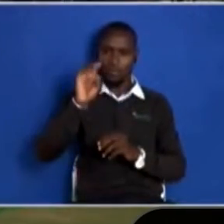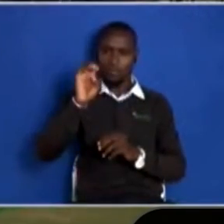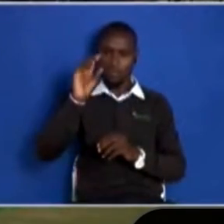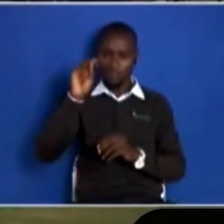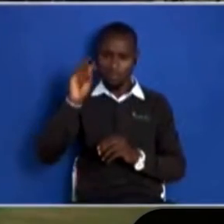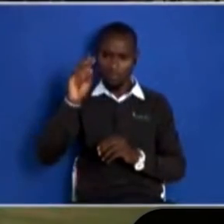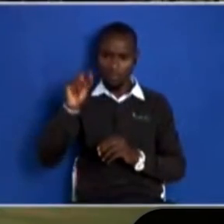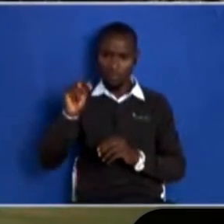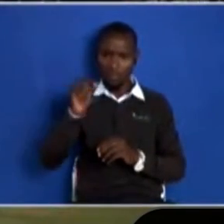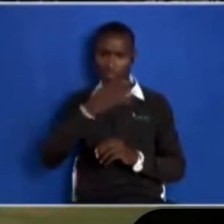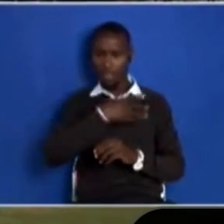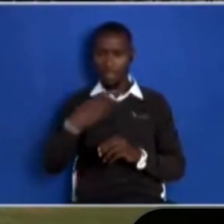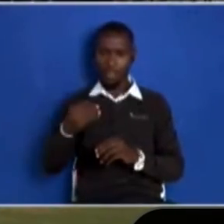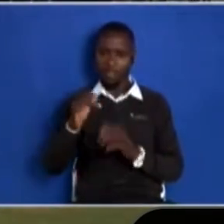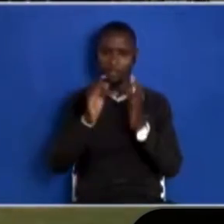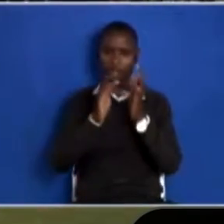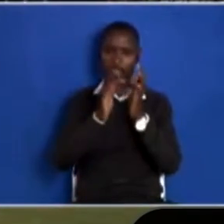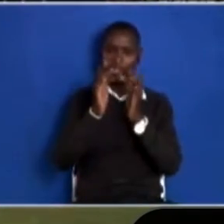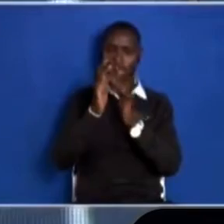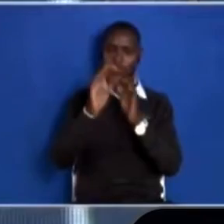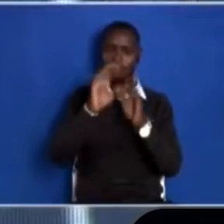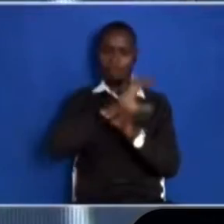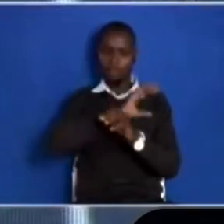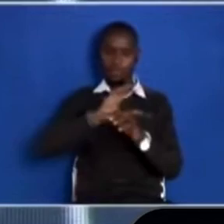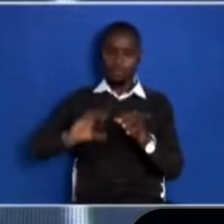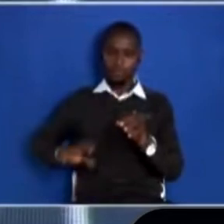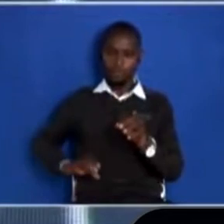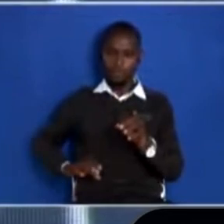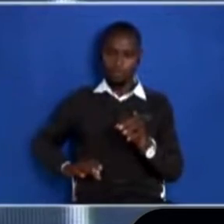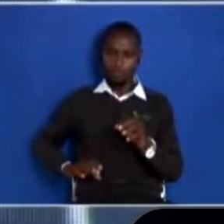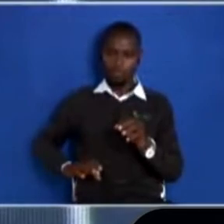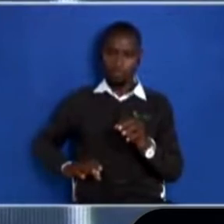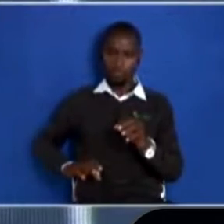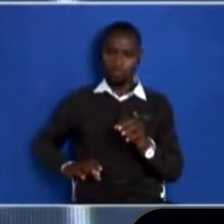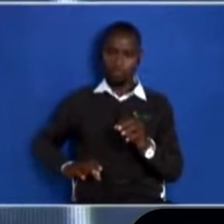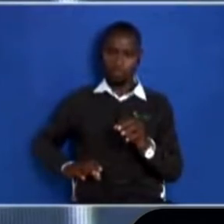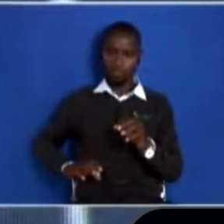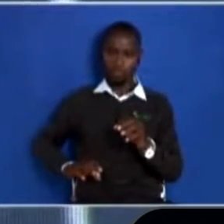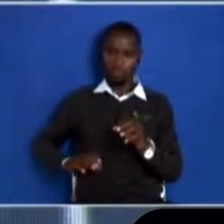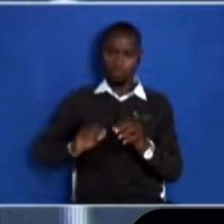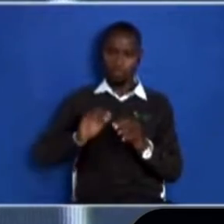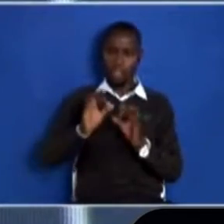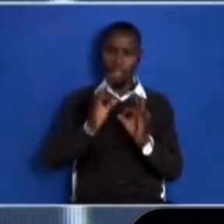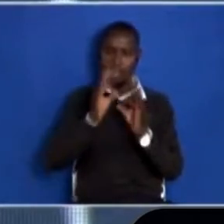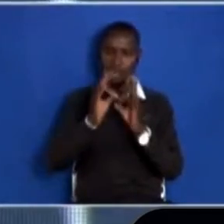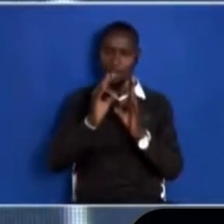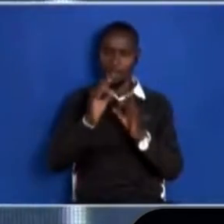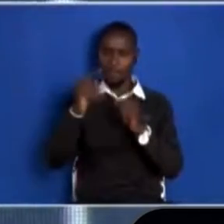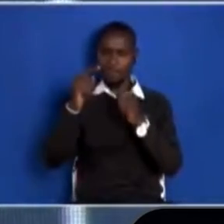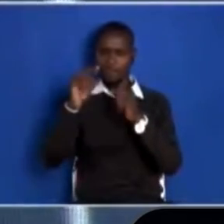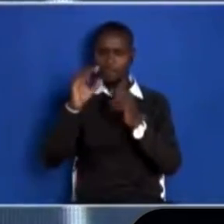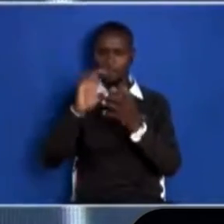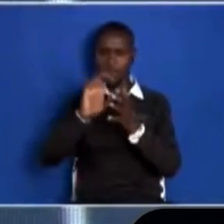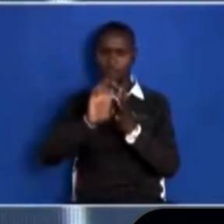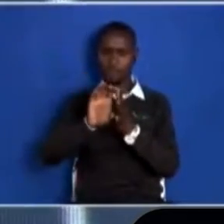bora ni Gideoni na Yesu Kristo. Before chapter 6 of Judges, kabla ya